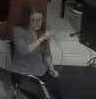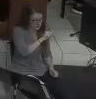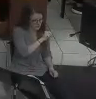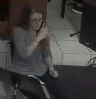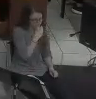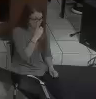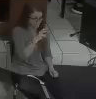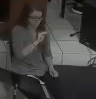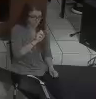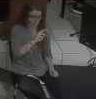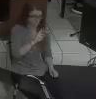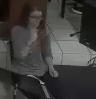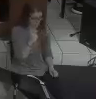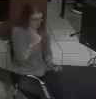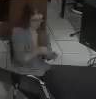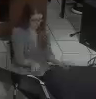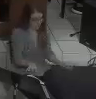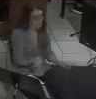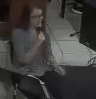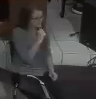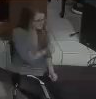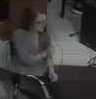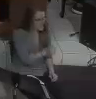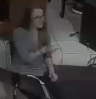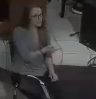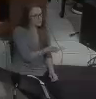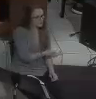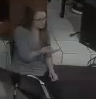Trinity, it's the quatrinity.